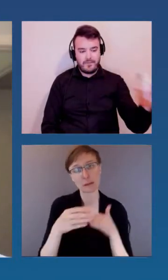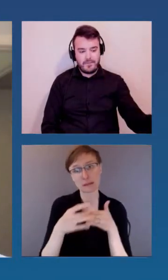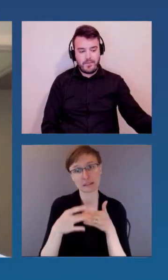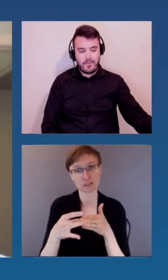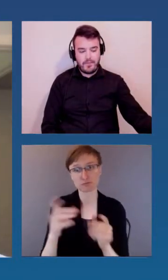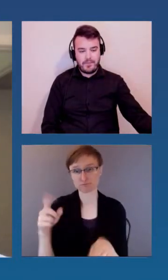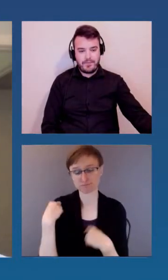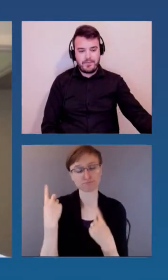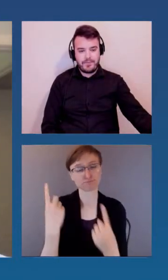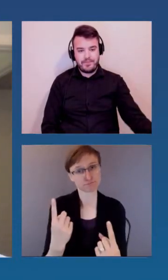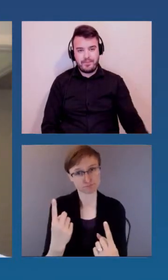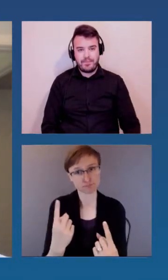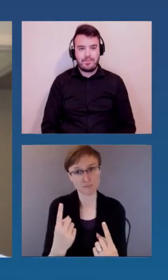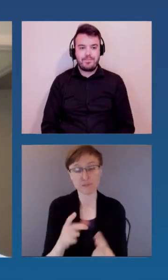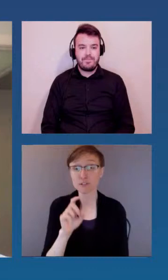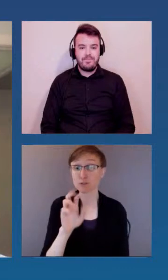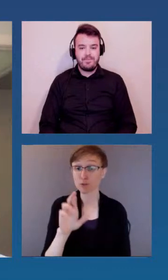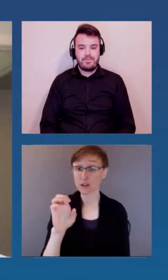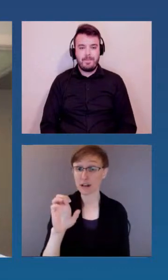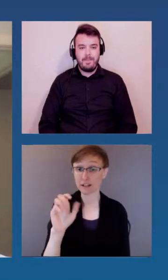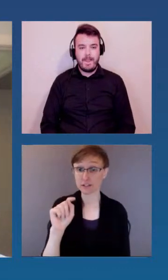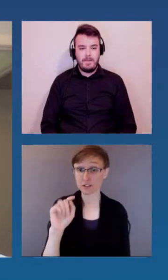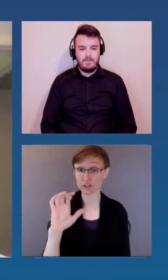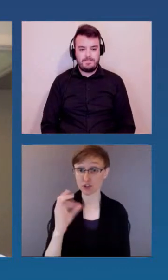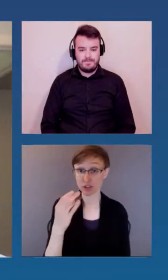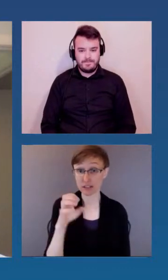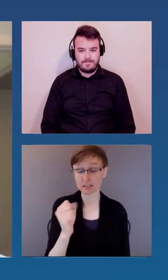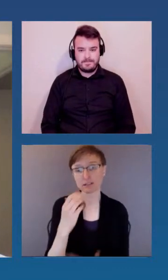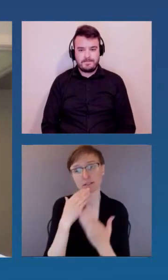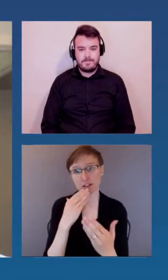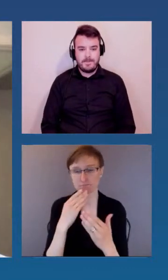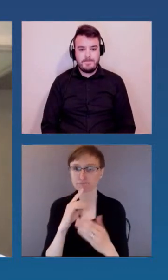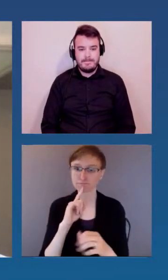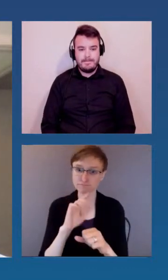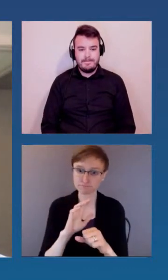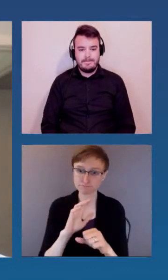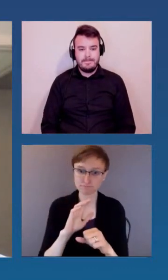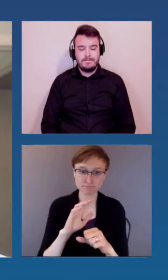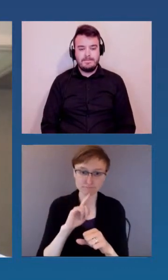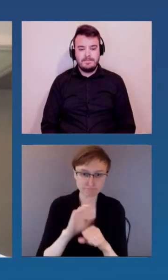city, and our people safe. Thank you. Merci. Miigwech.